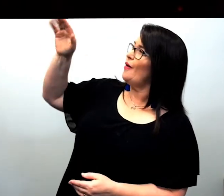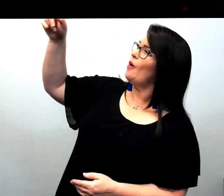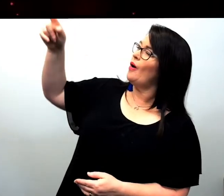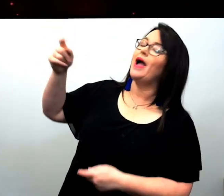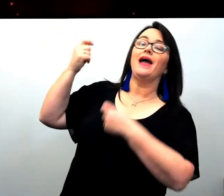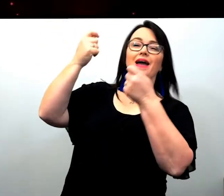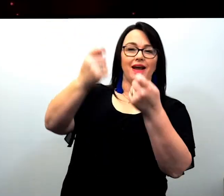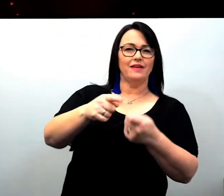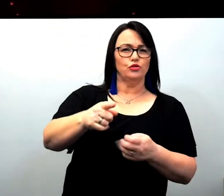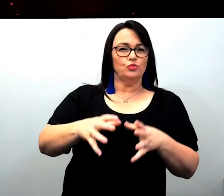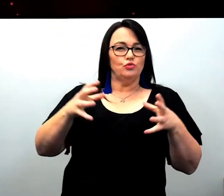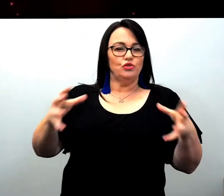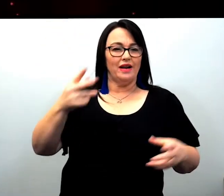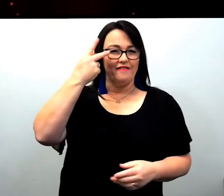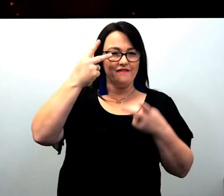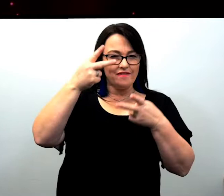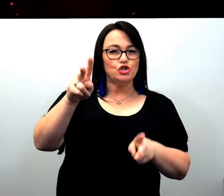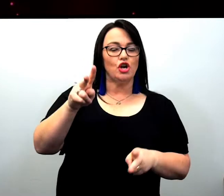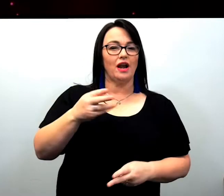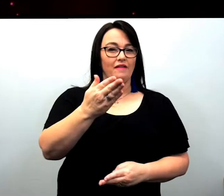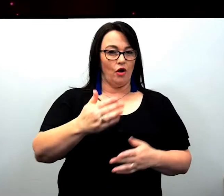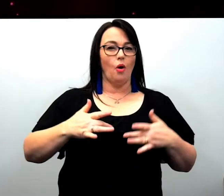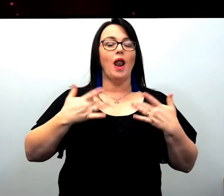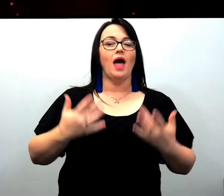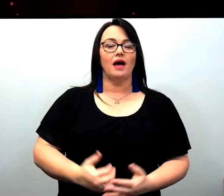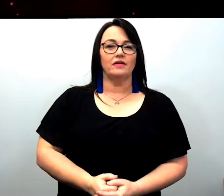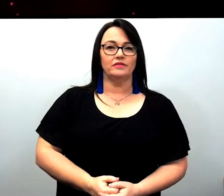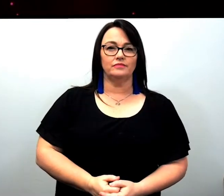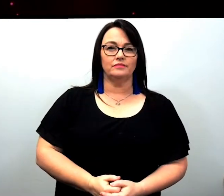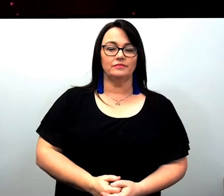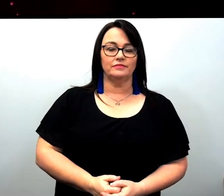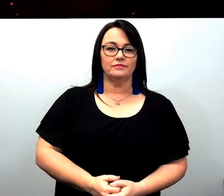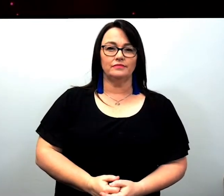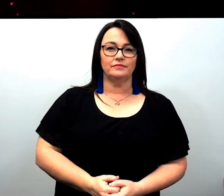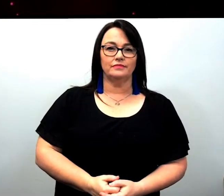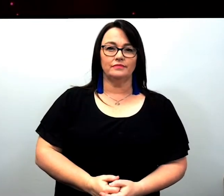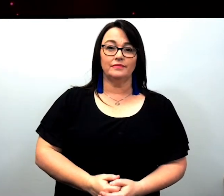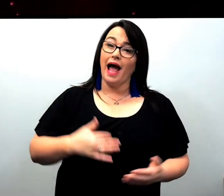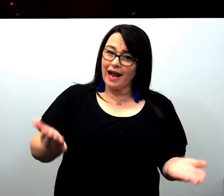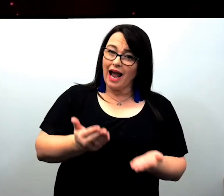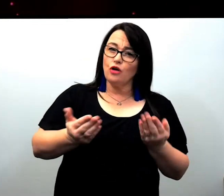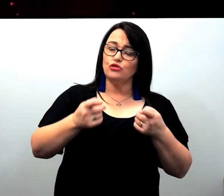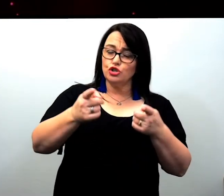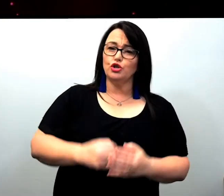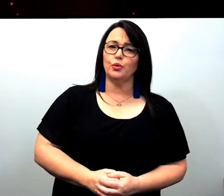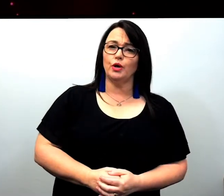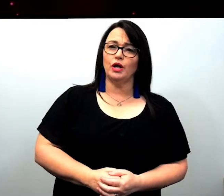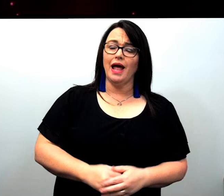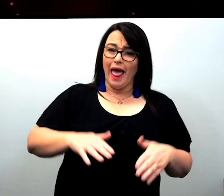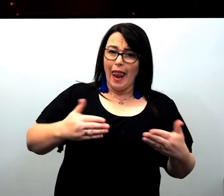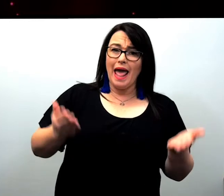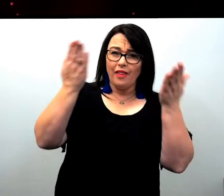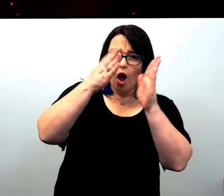to you, Equippers, today is let the Holy Spirit come and illuminate and bring